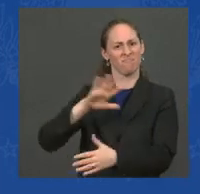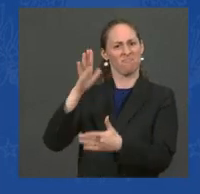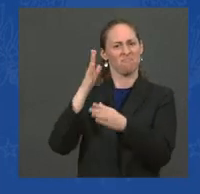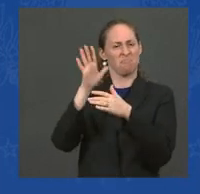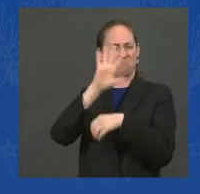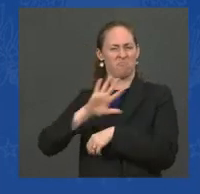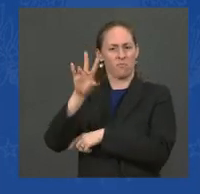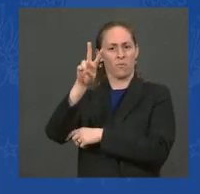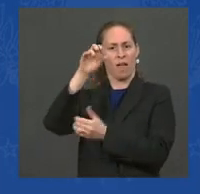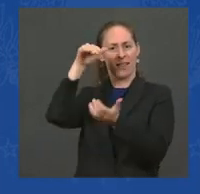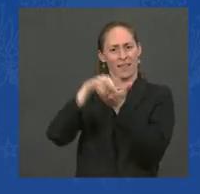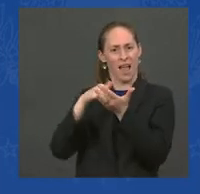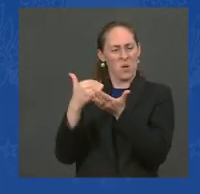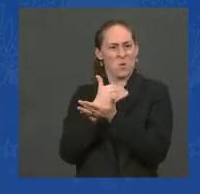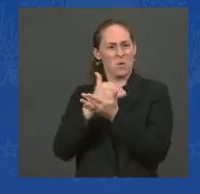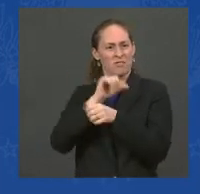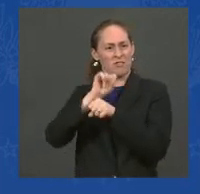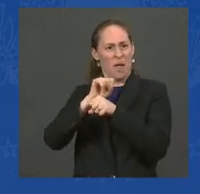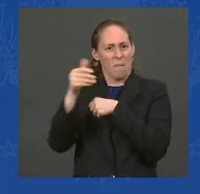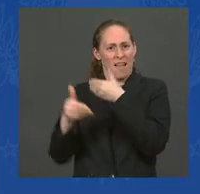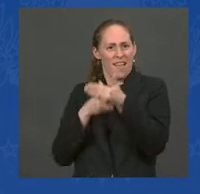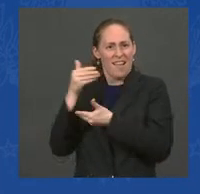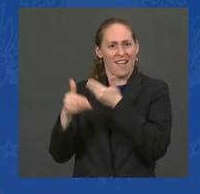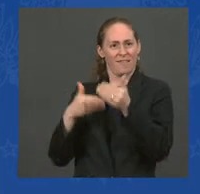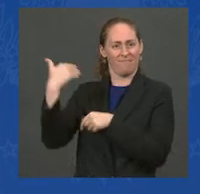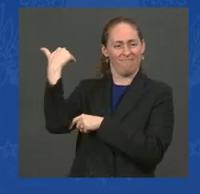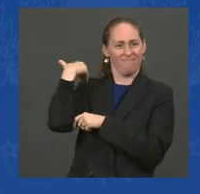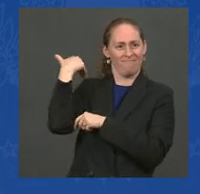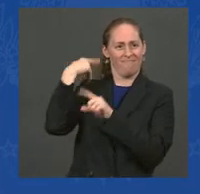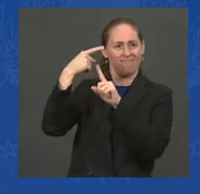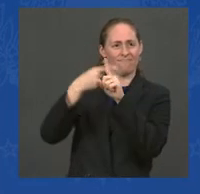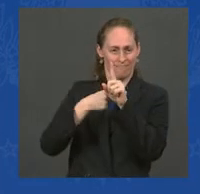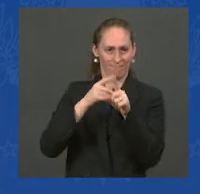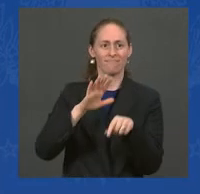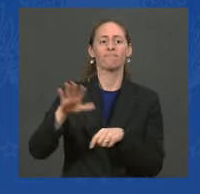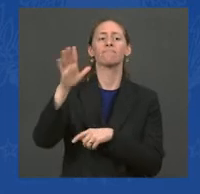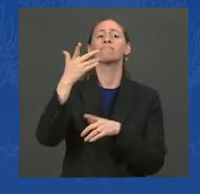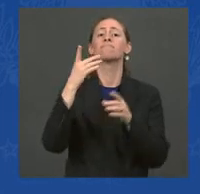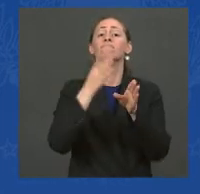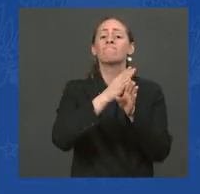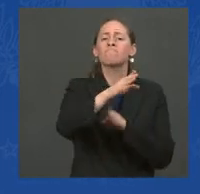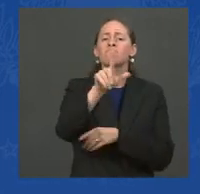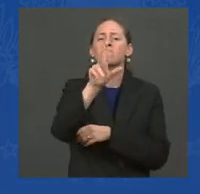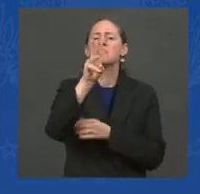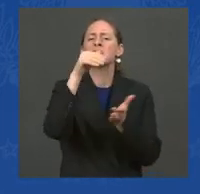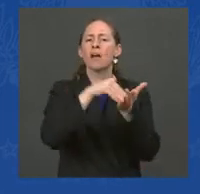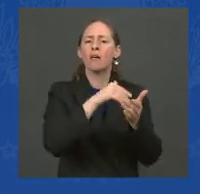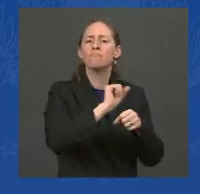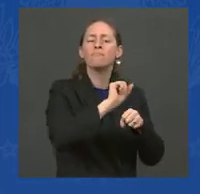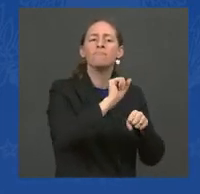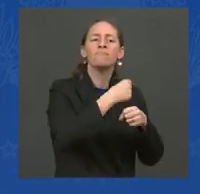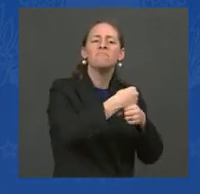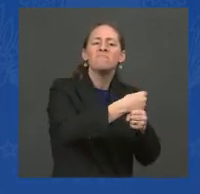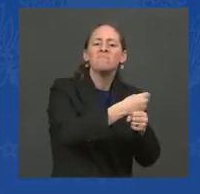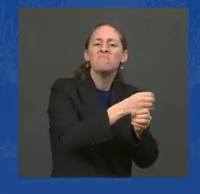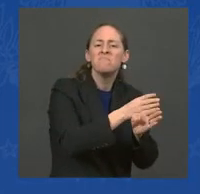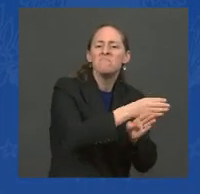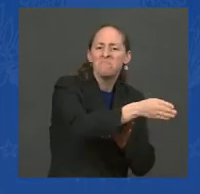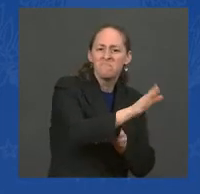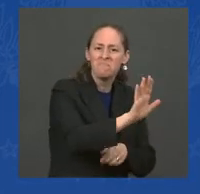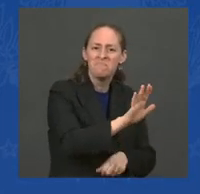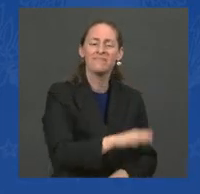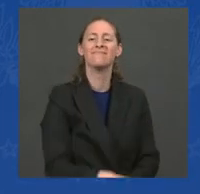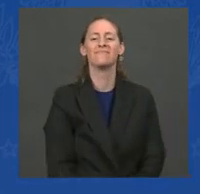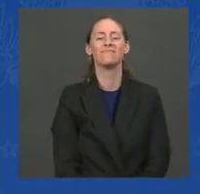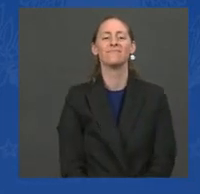and 26,000 in manufacturing, offset by some seasonal adjustments in education hiring. The monthly totals